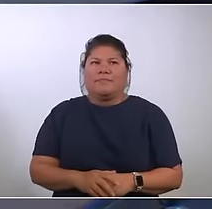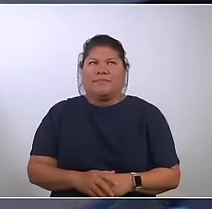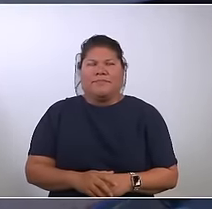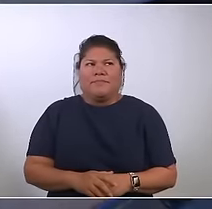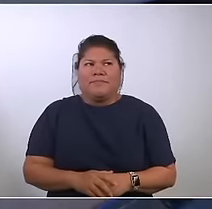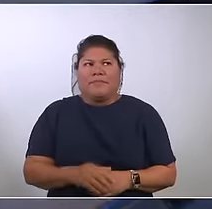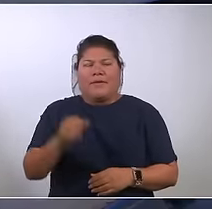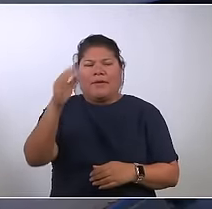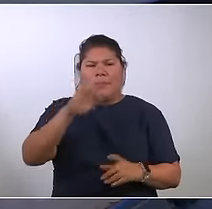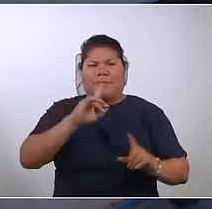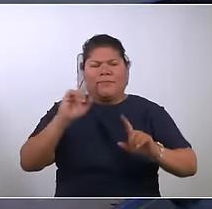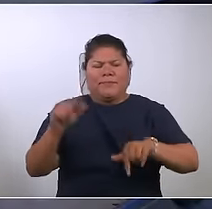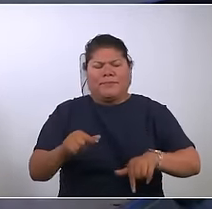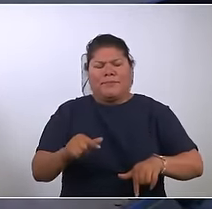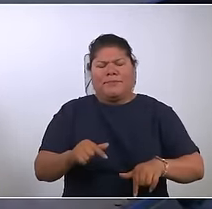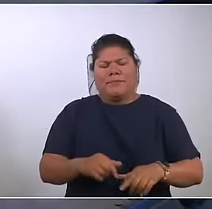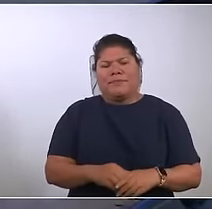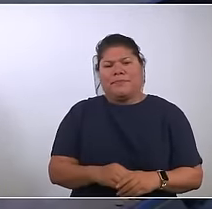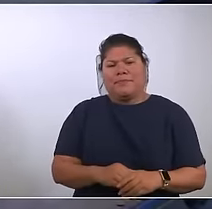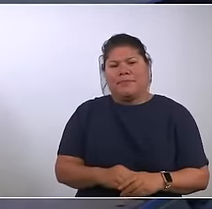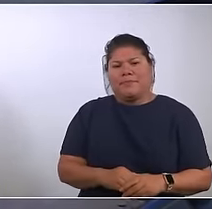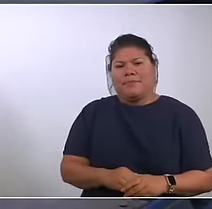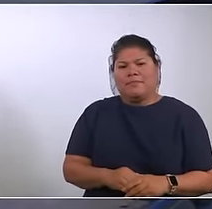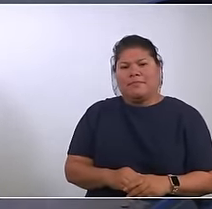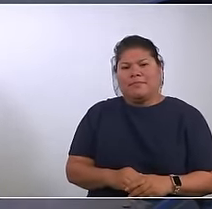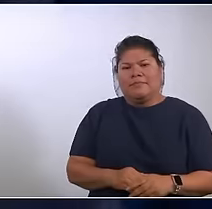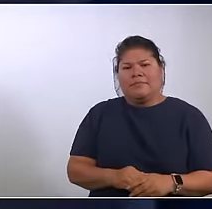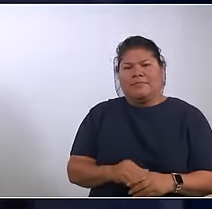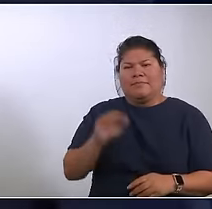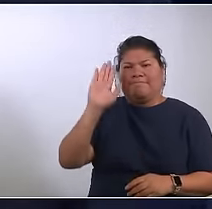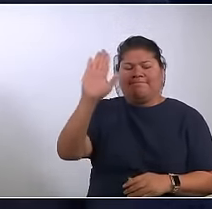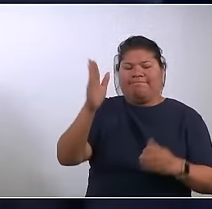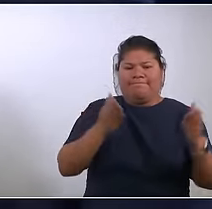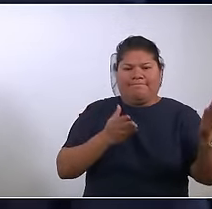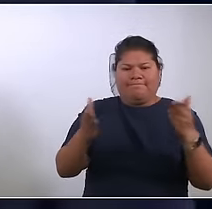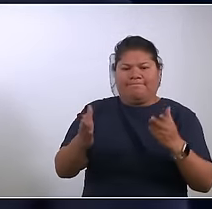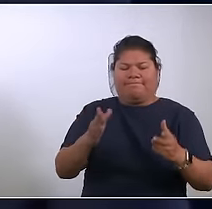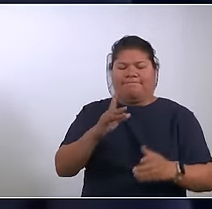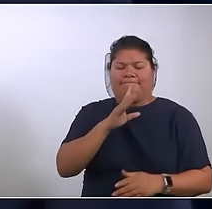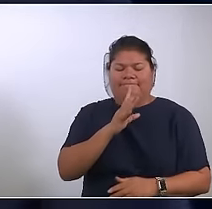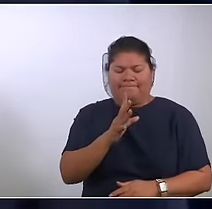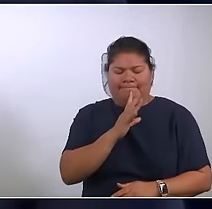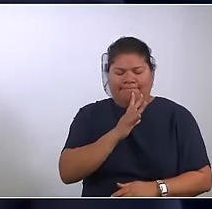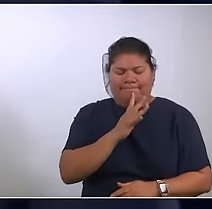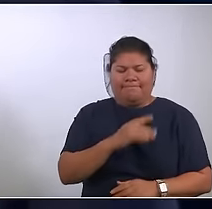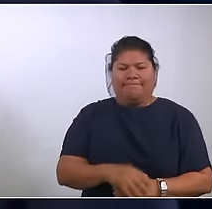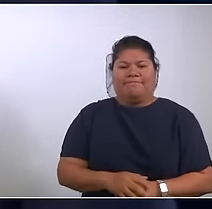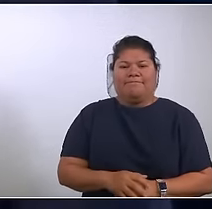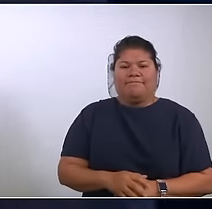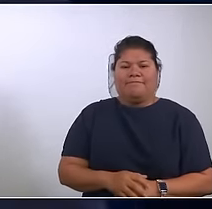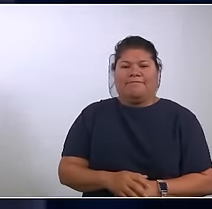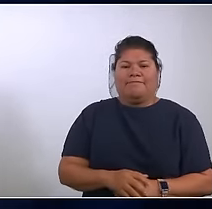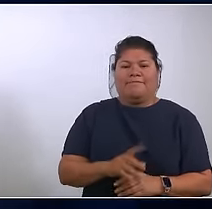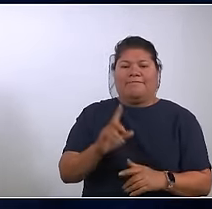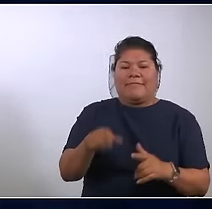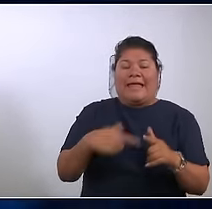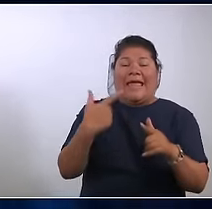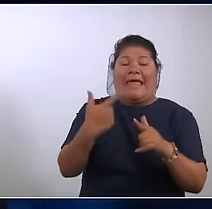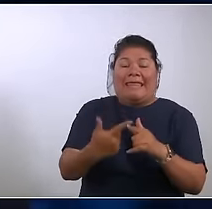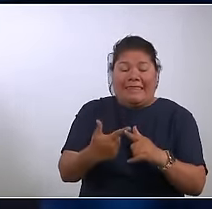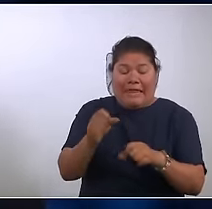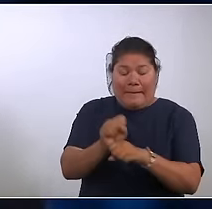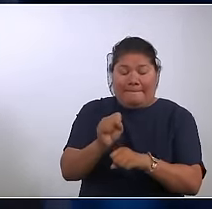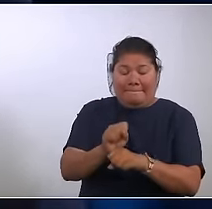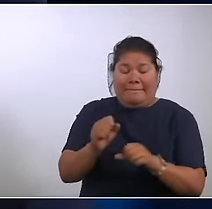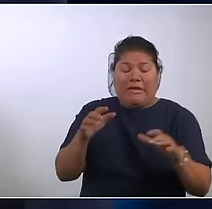God commands. Dios manda. His servants speak. Sus siervos hablan. And then